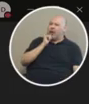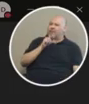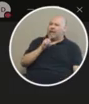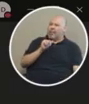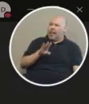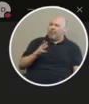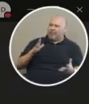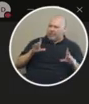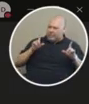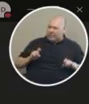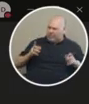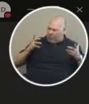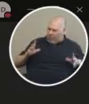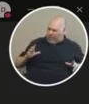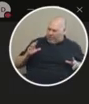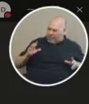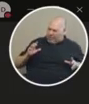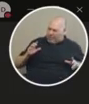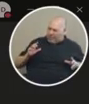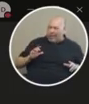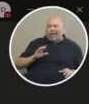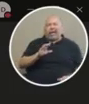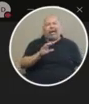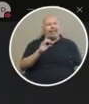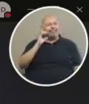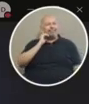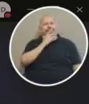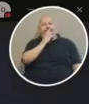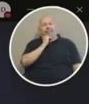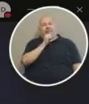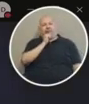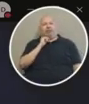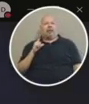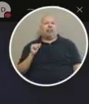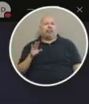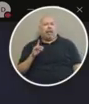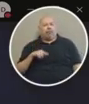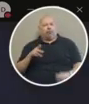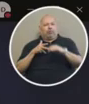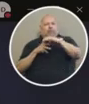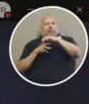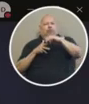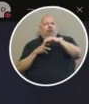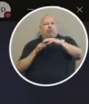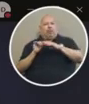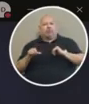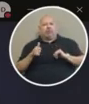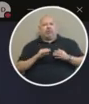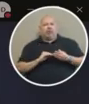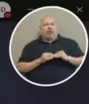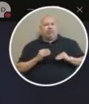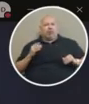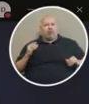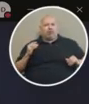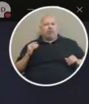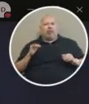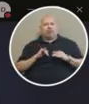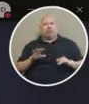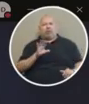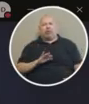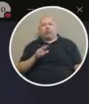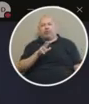have been tested? Now, I can only speak to the private labs through the drive-through. That was the other number I gave you. It was